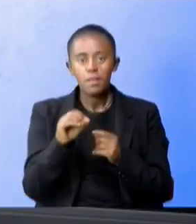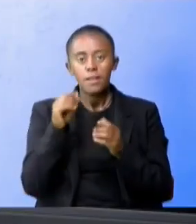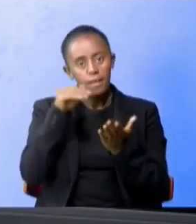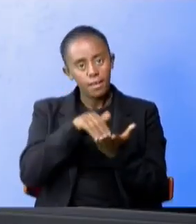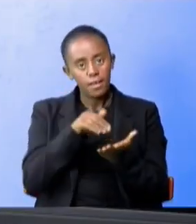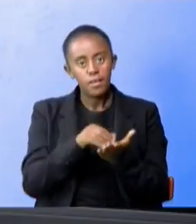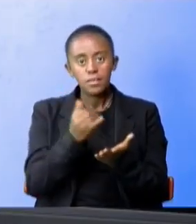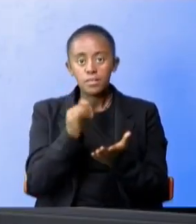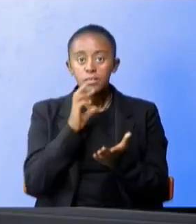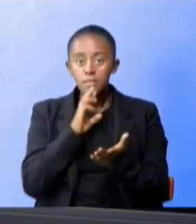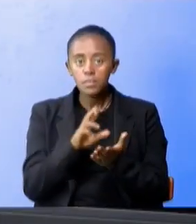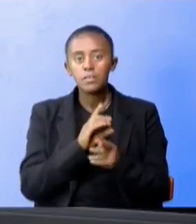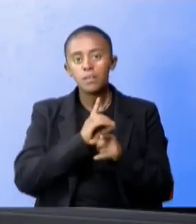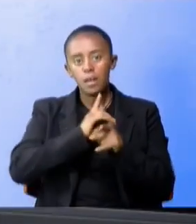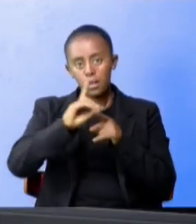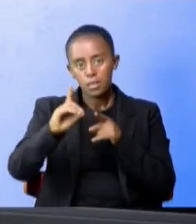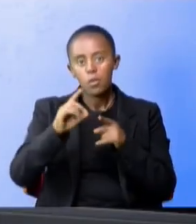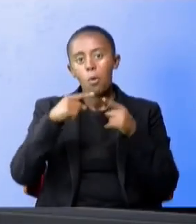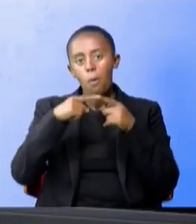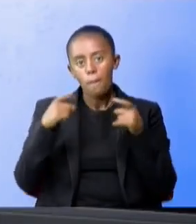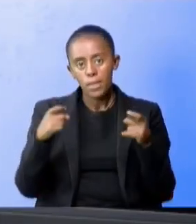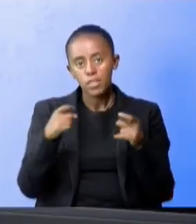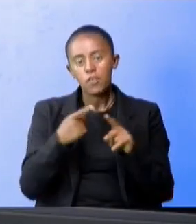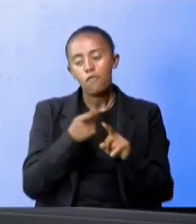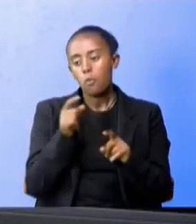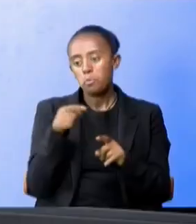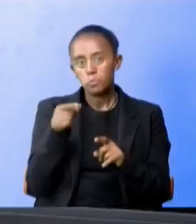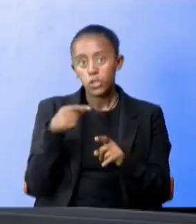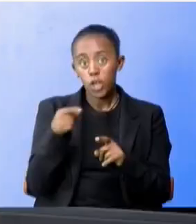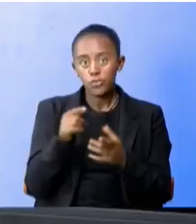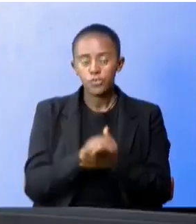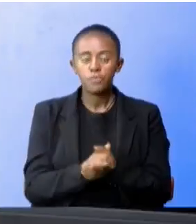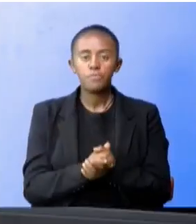they are direct opposites from each other.